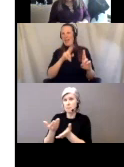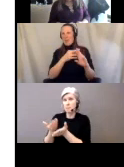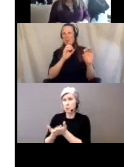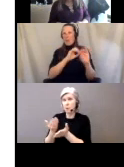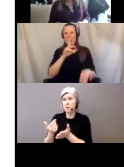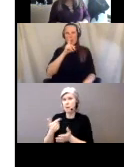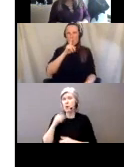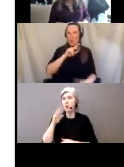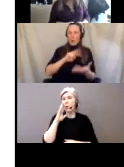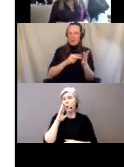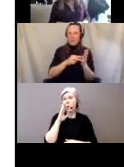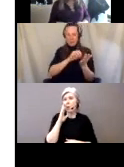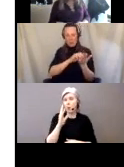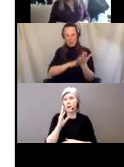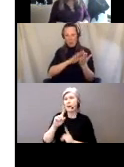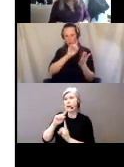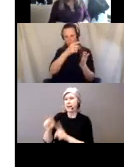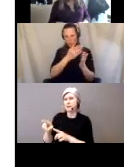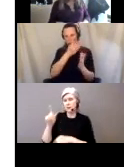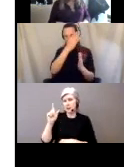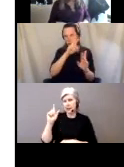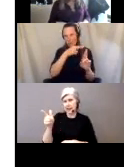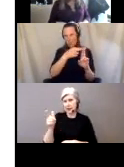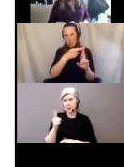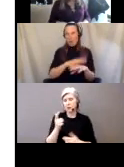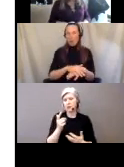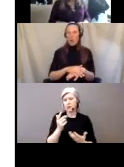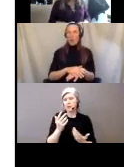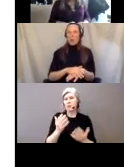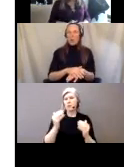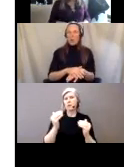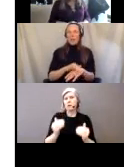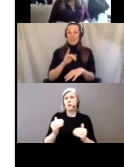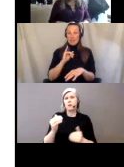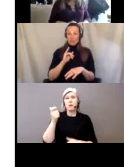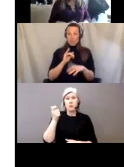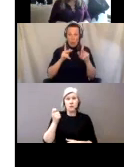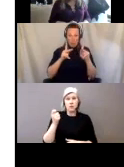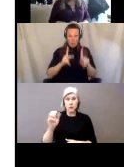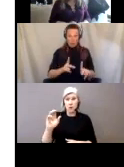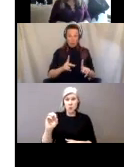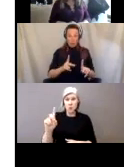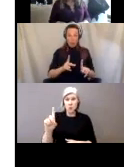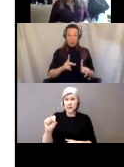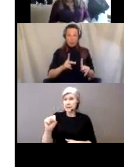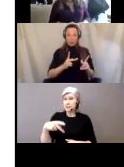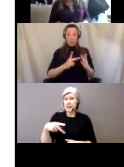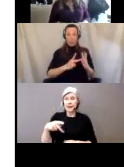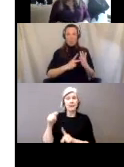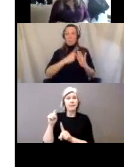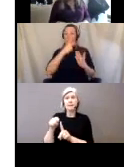The receiving ODSP is not an eligibility factor to include someone in phase